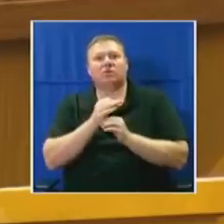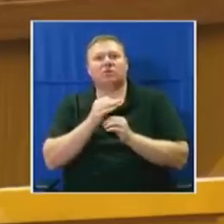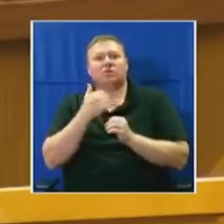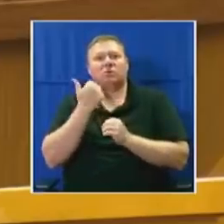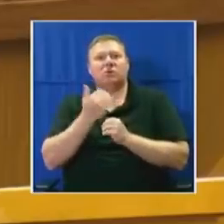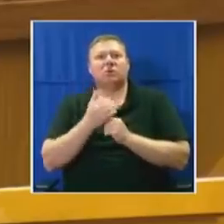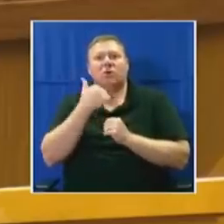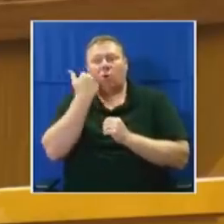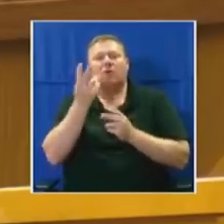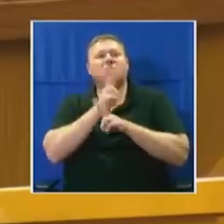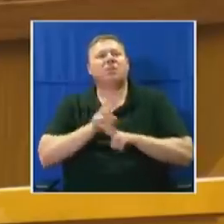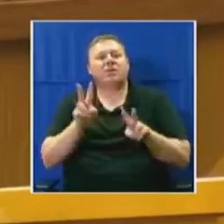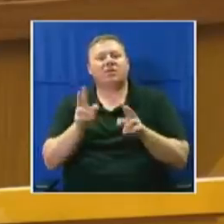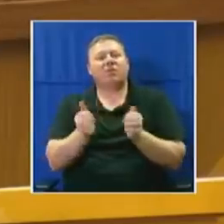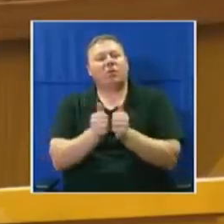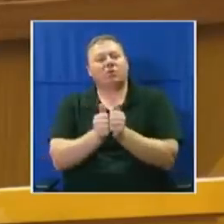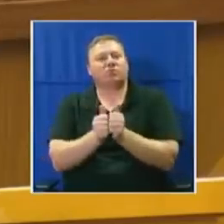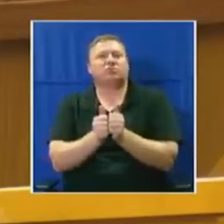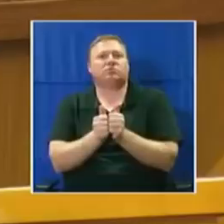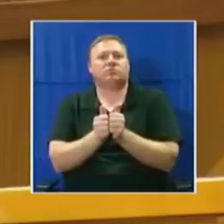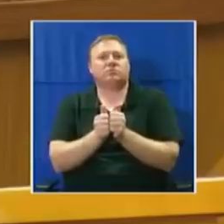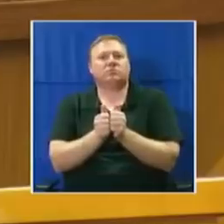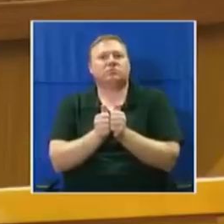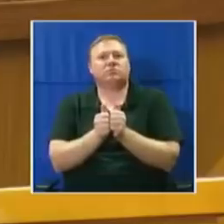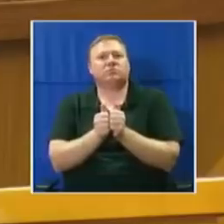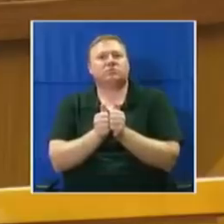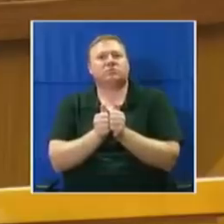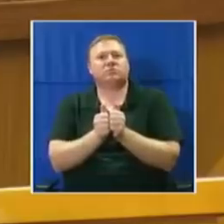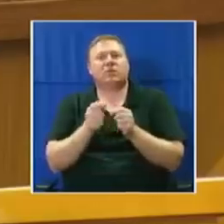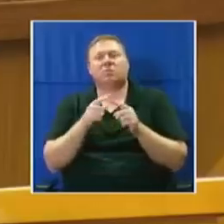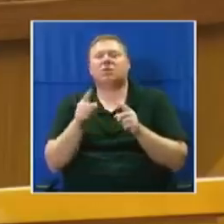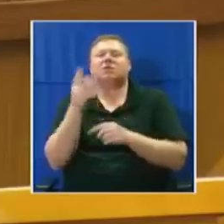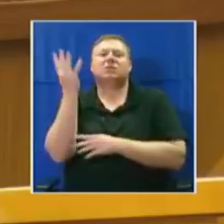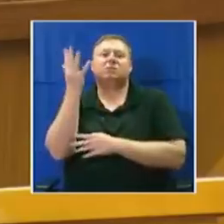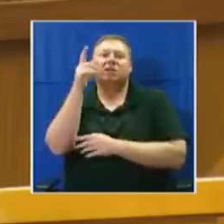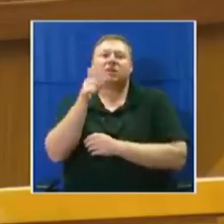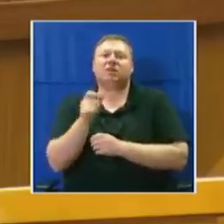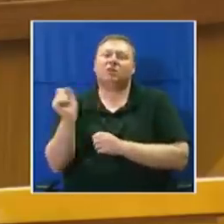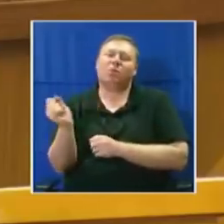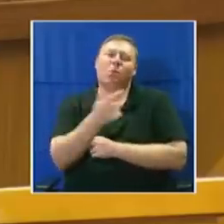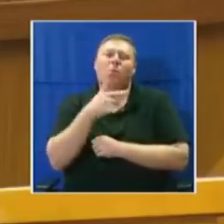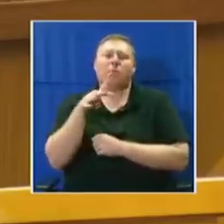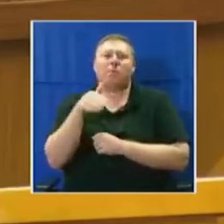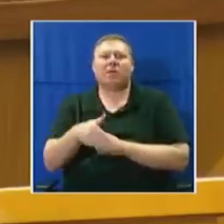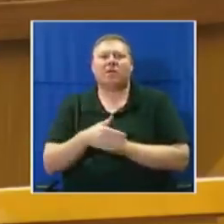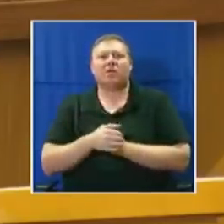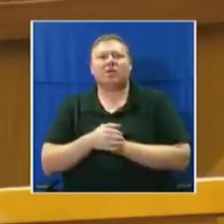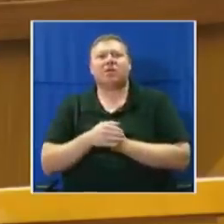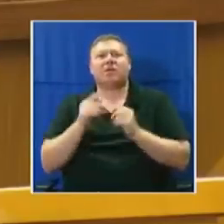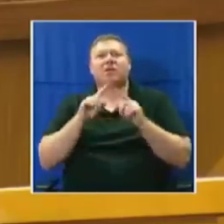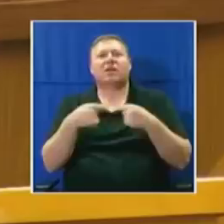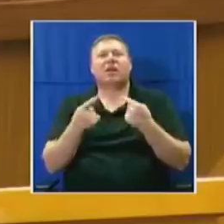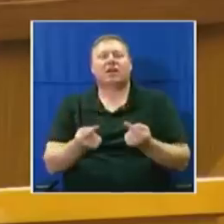want peaceful coexistence, but Speaker, all of you here, we cannot